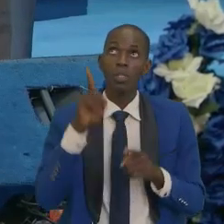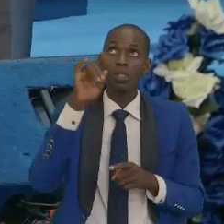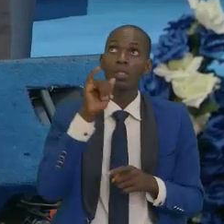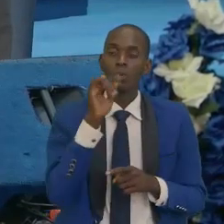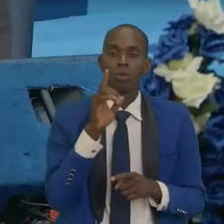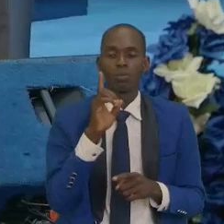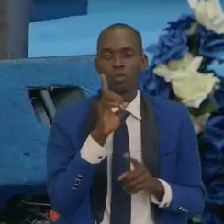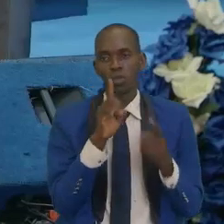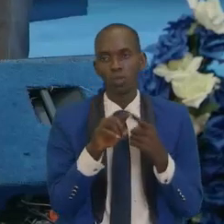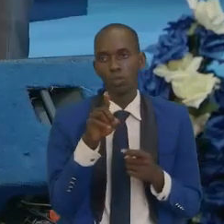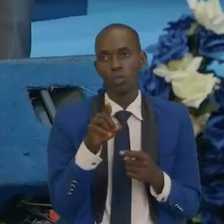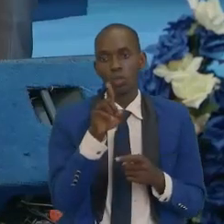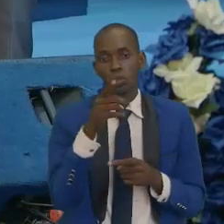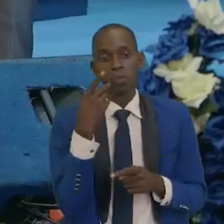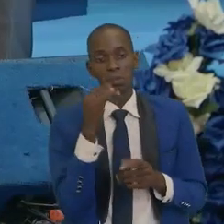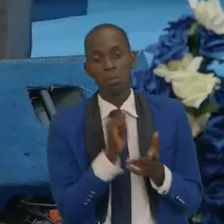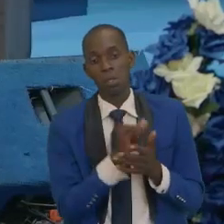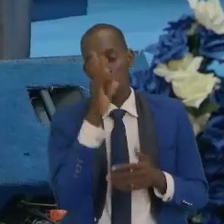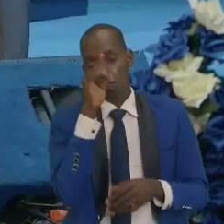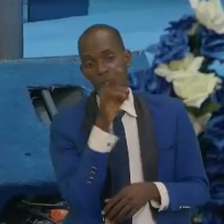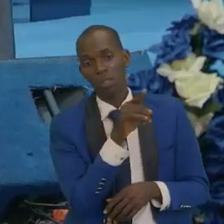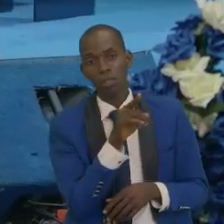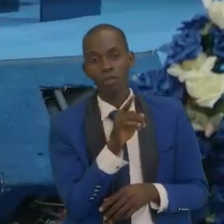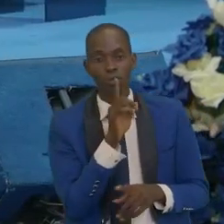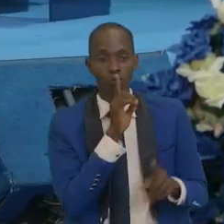He uses the man, but he is the one talking to you.